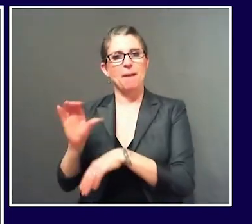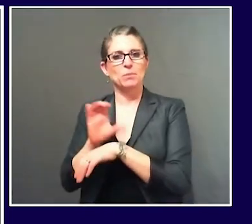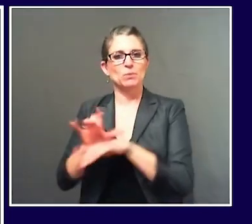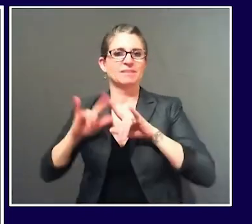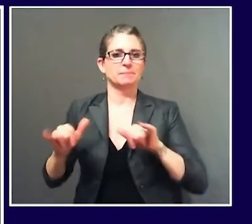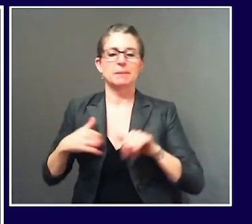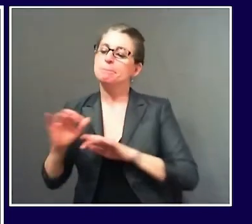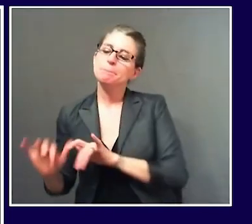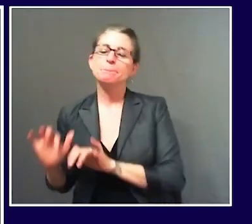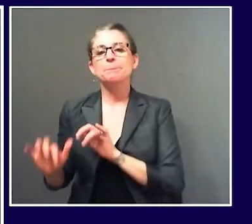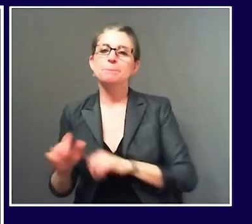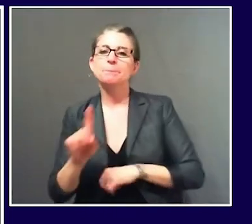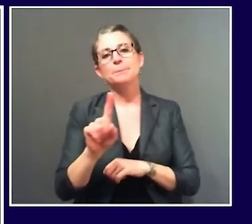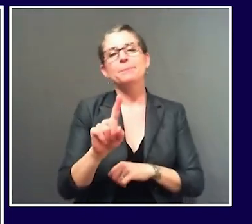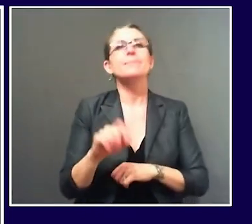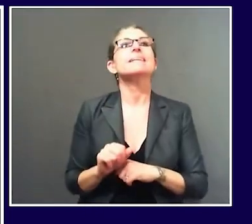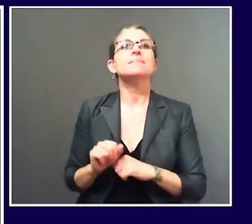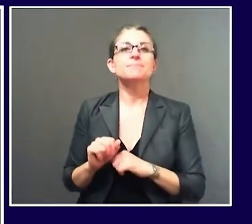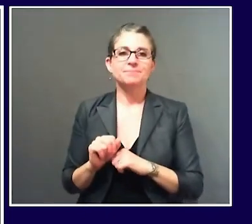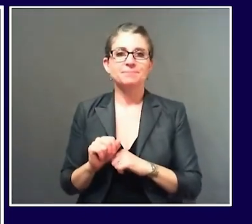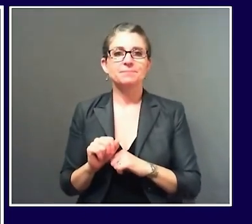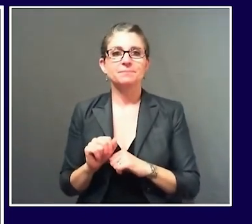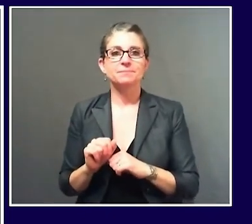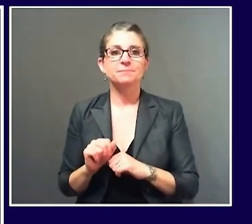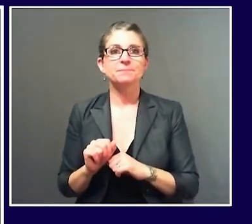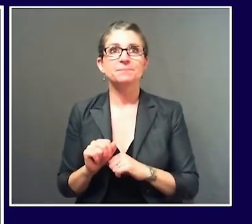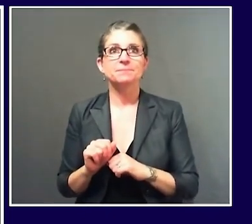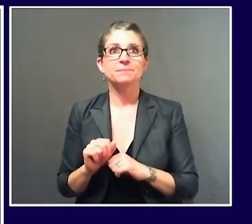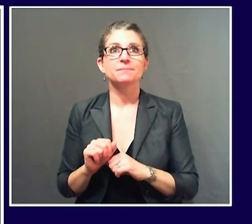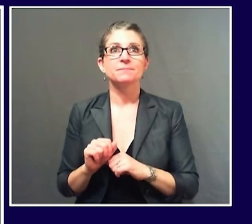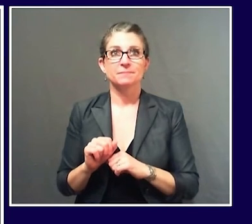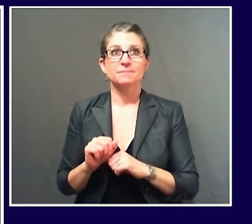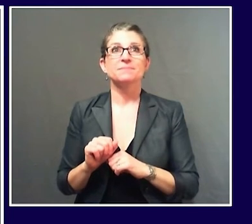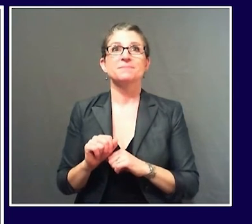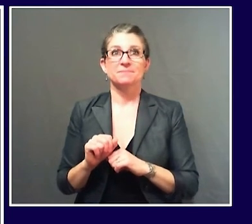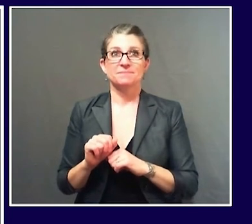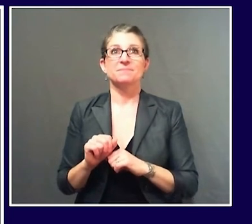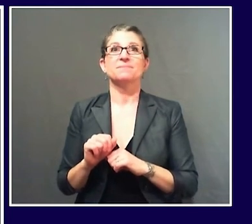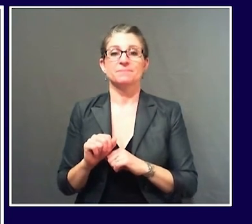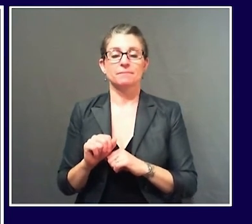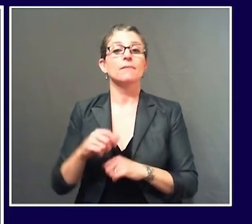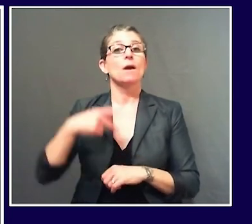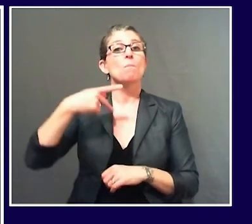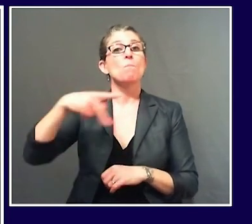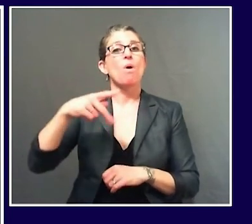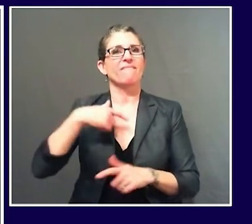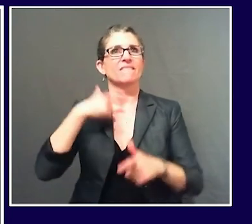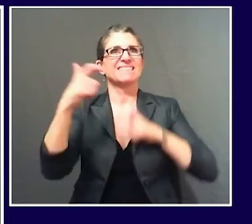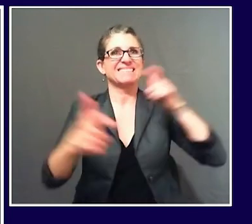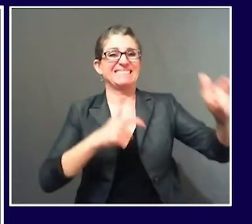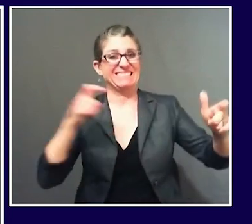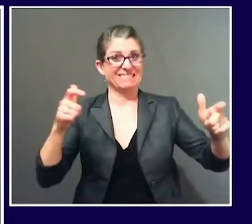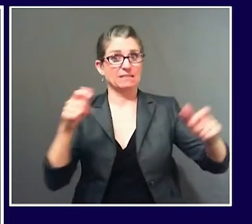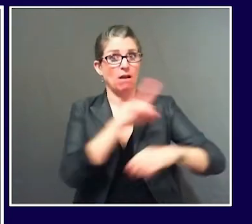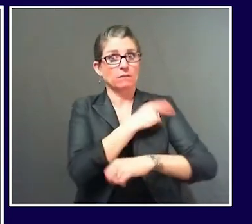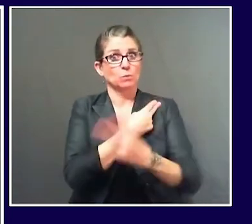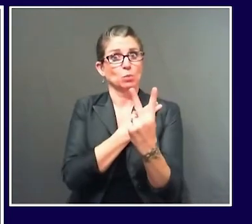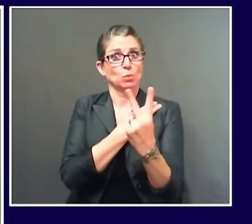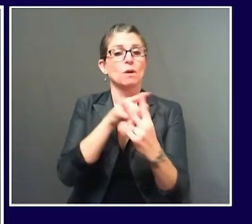in a little bit of perspective. At the 2 large hospitals in the Portland area, Maine Med, there have been a total